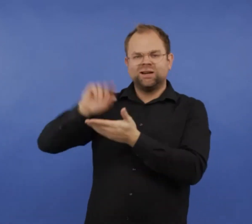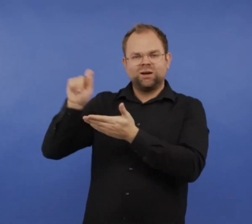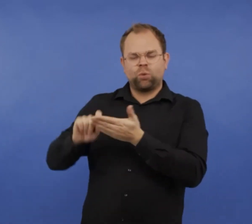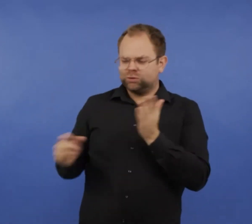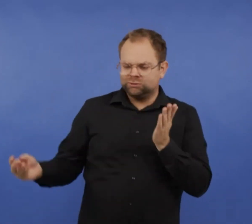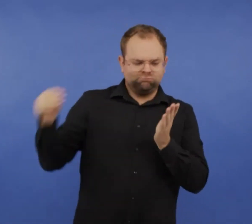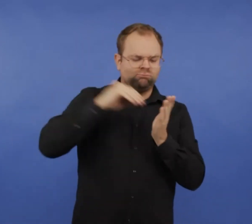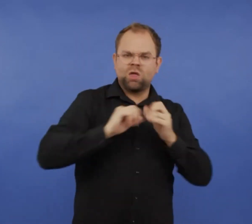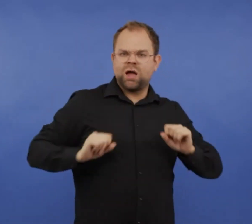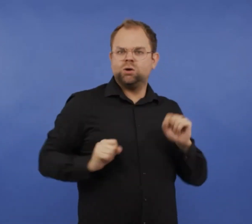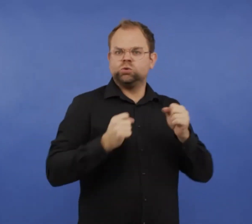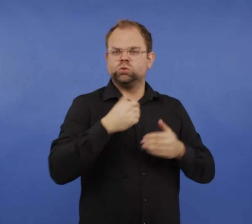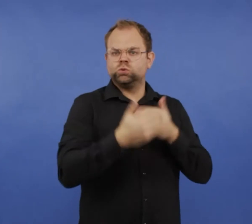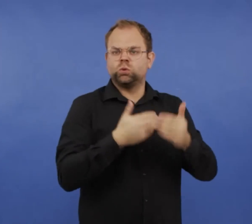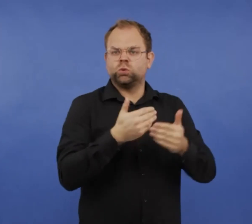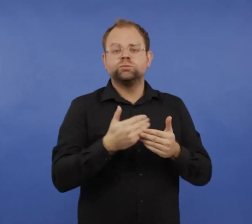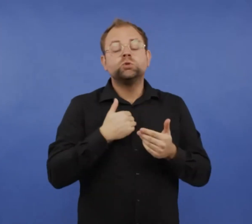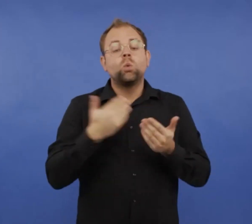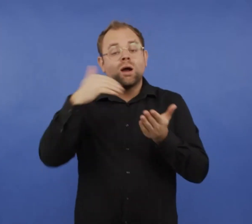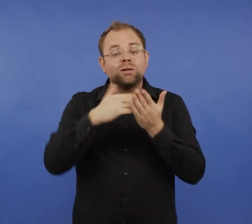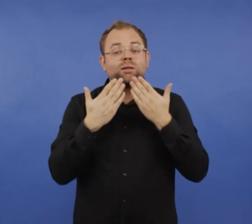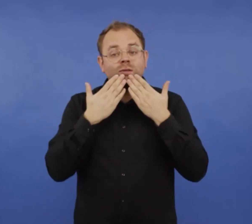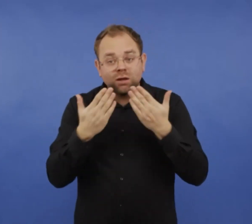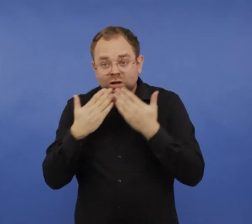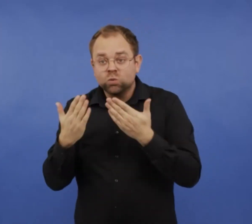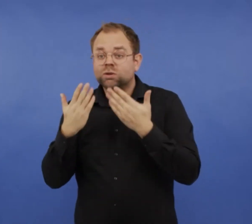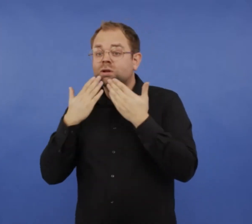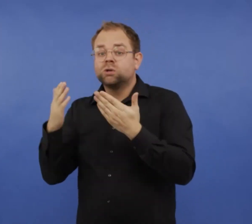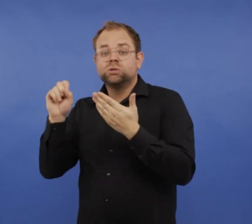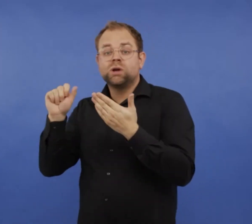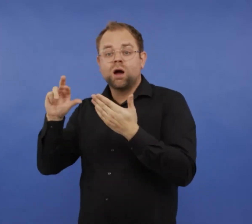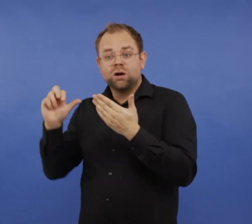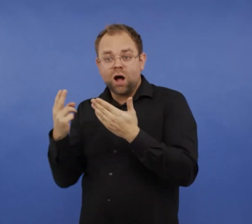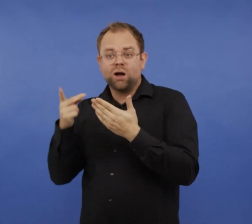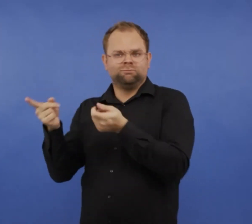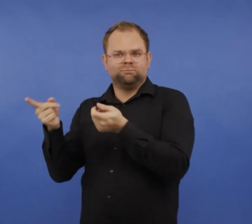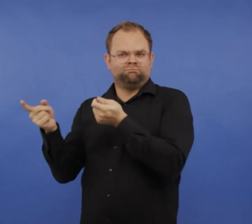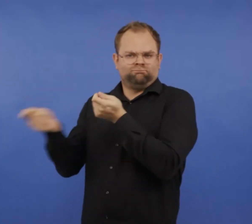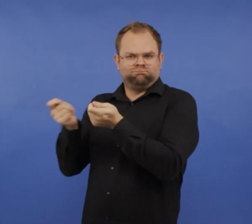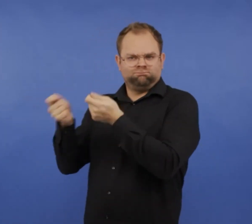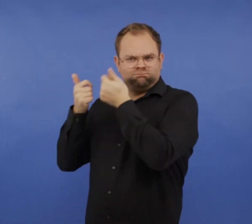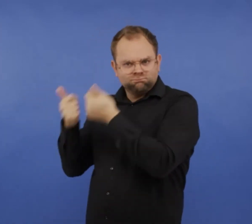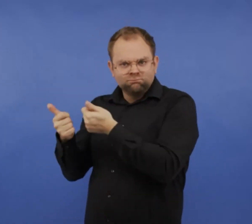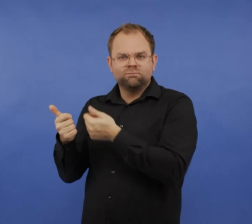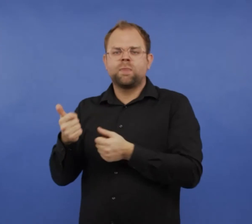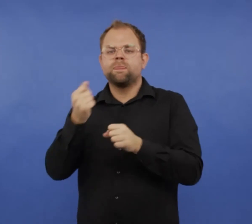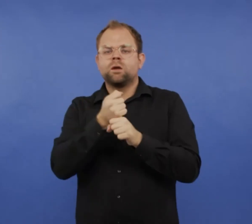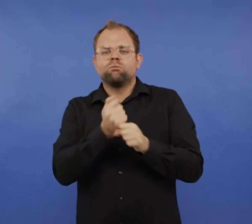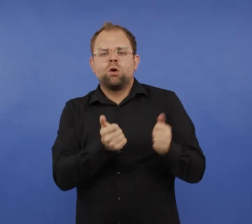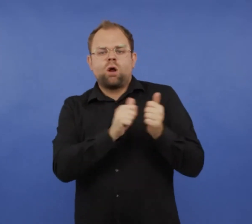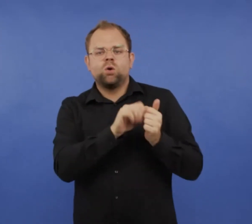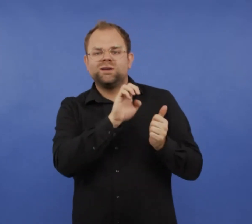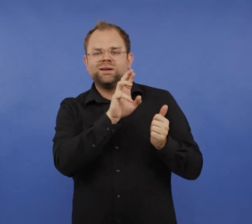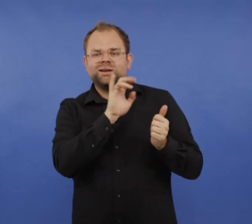helped fantastic technical facilitation of the event, and all of you for joining. There would be blog